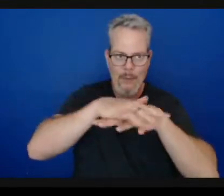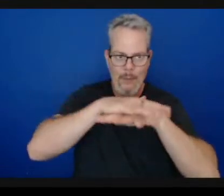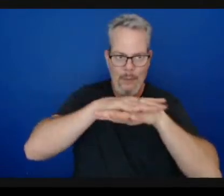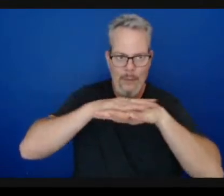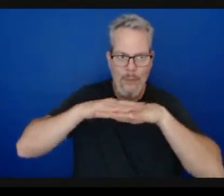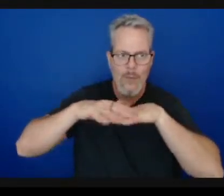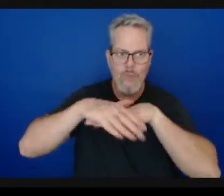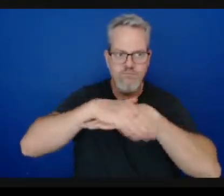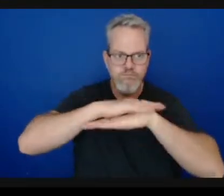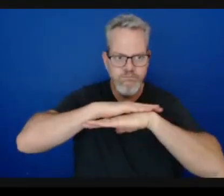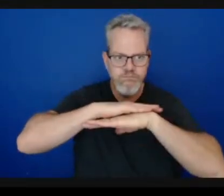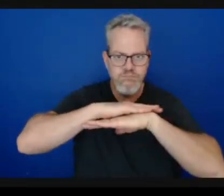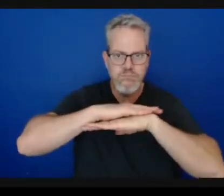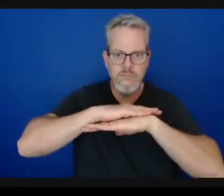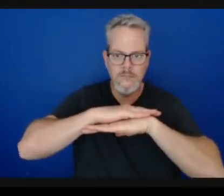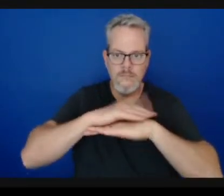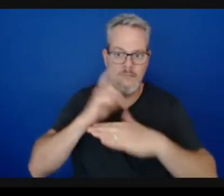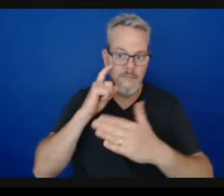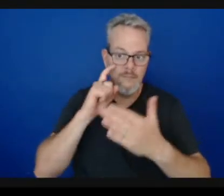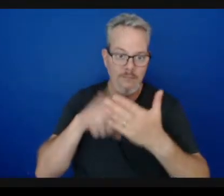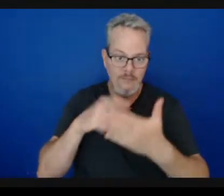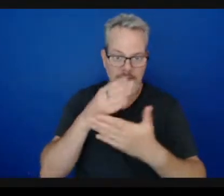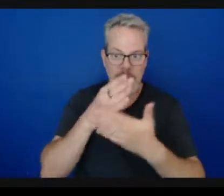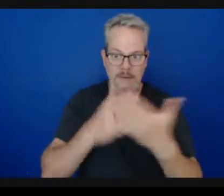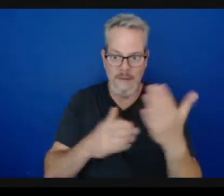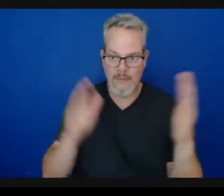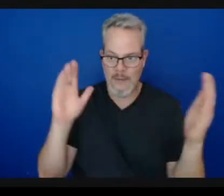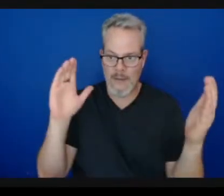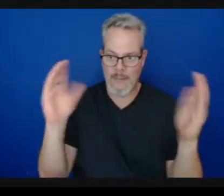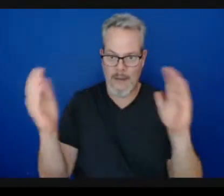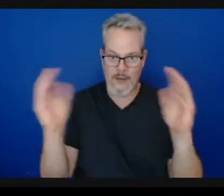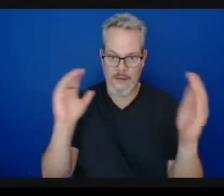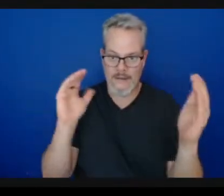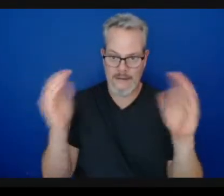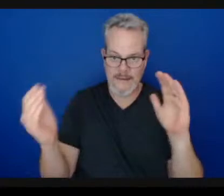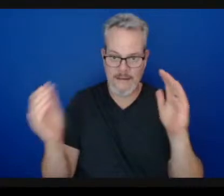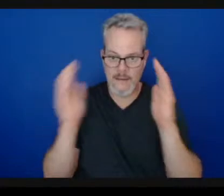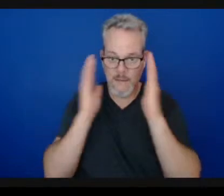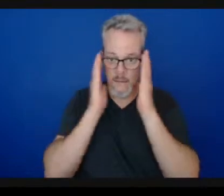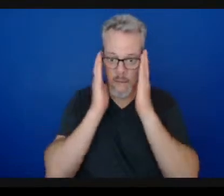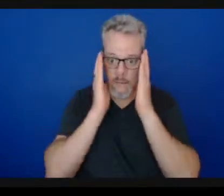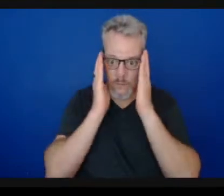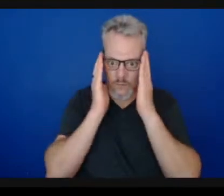Yeah, so they do note some comparisons in this article.